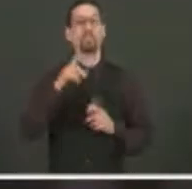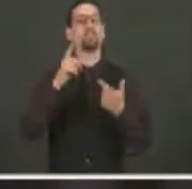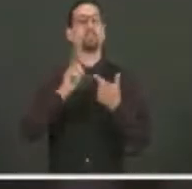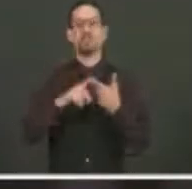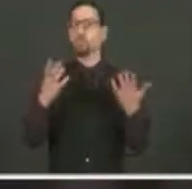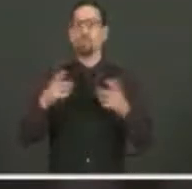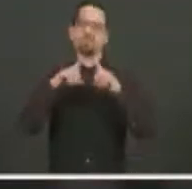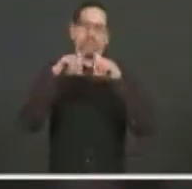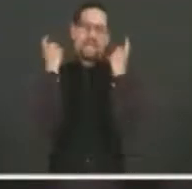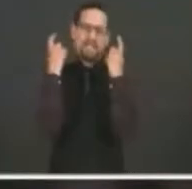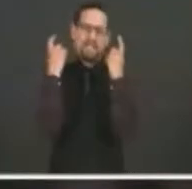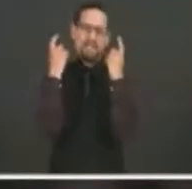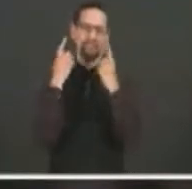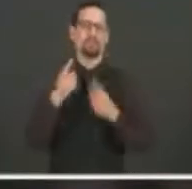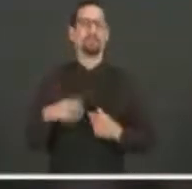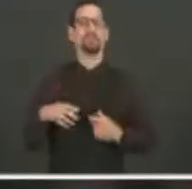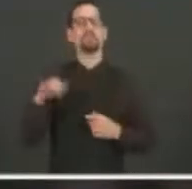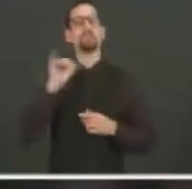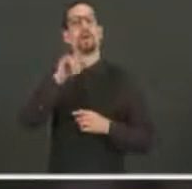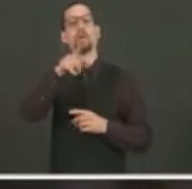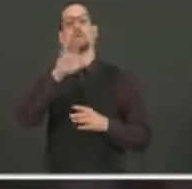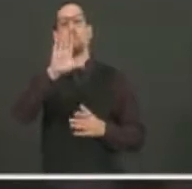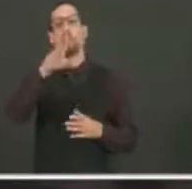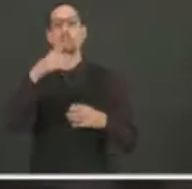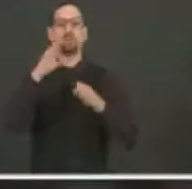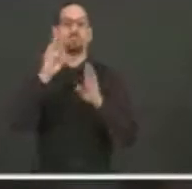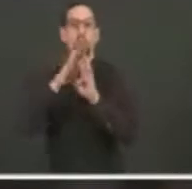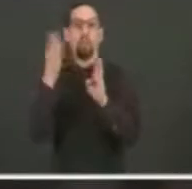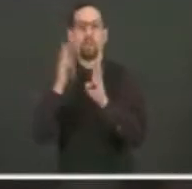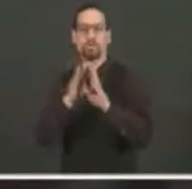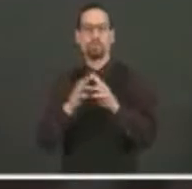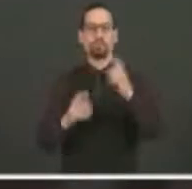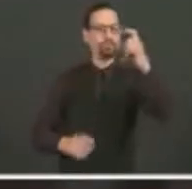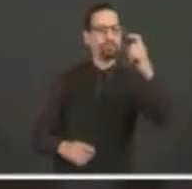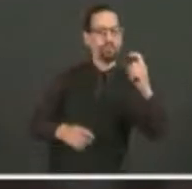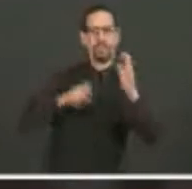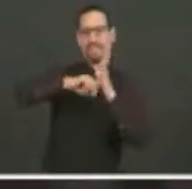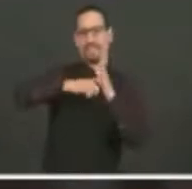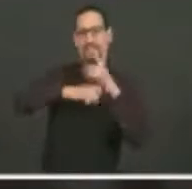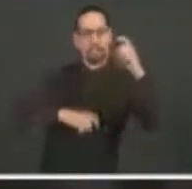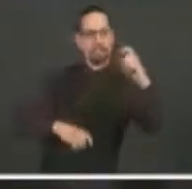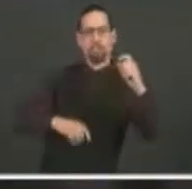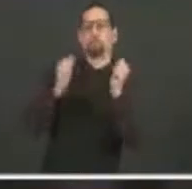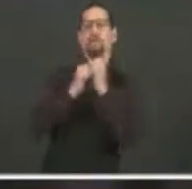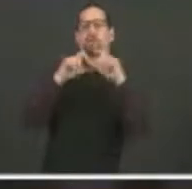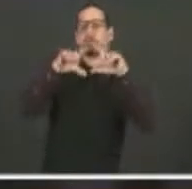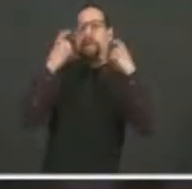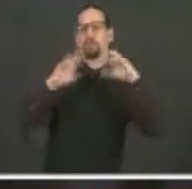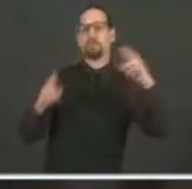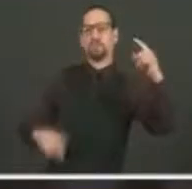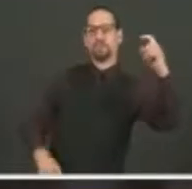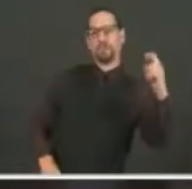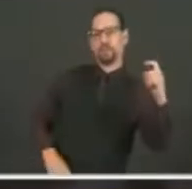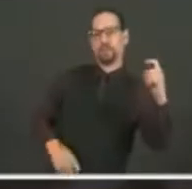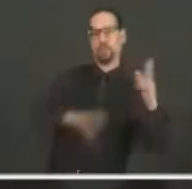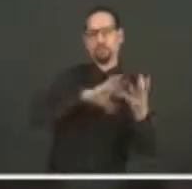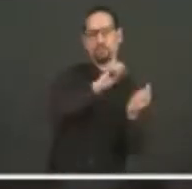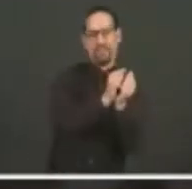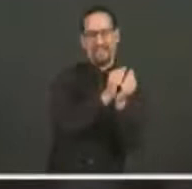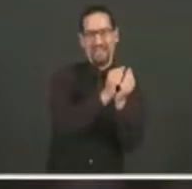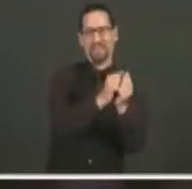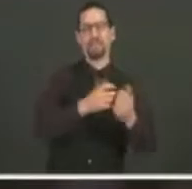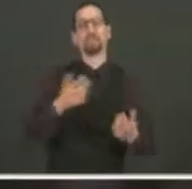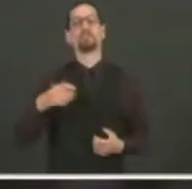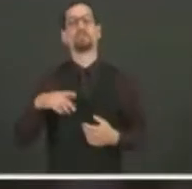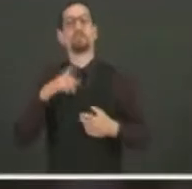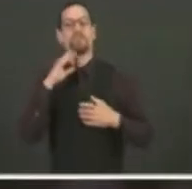your keys, wallet, and phone so you remember to grab it whenever you leave home. Wash your hands often throughout the day